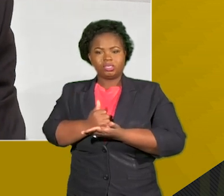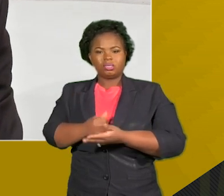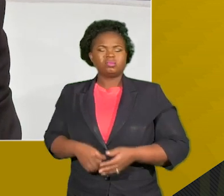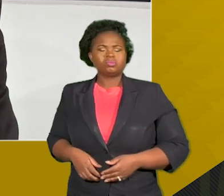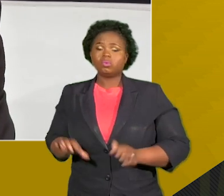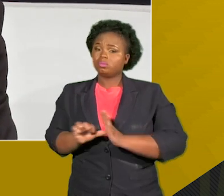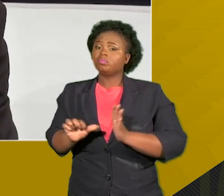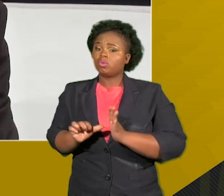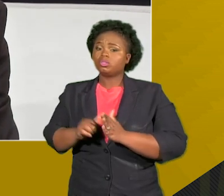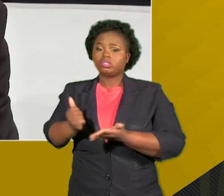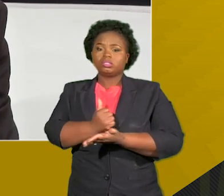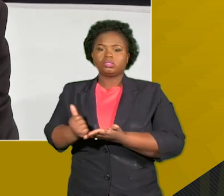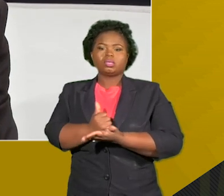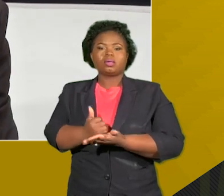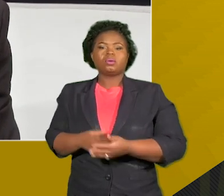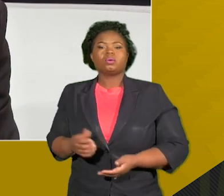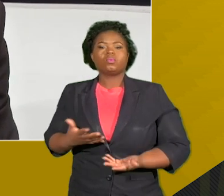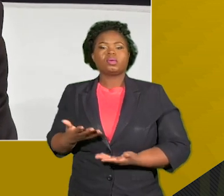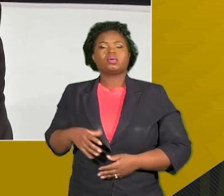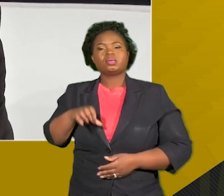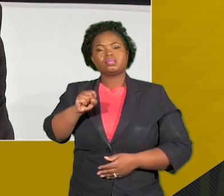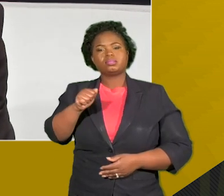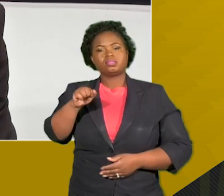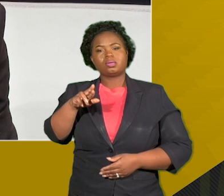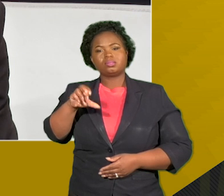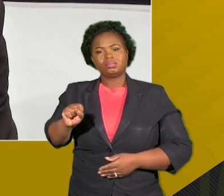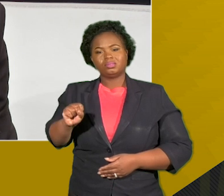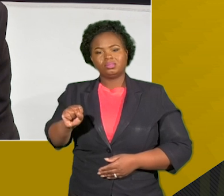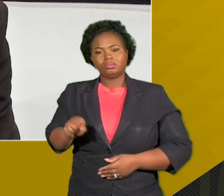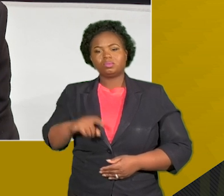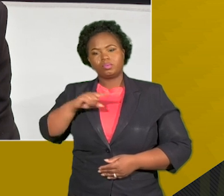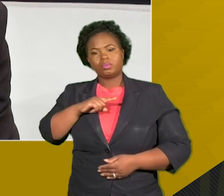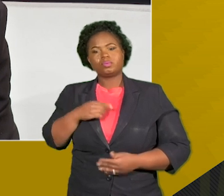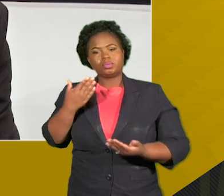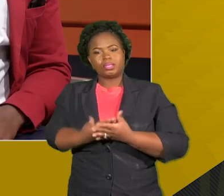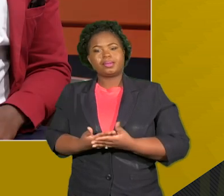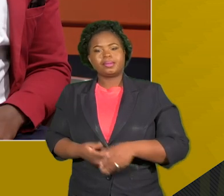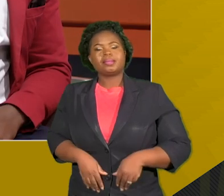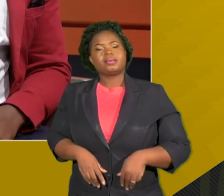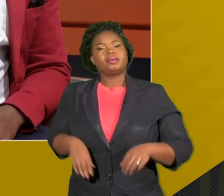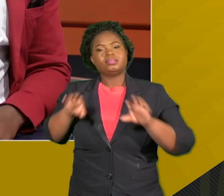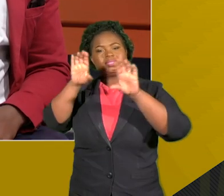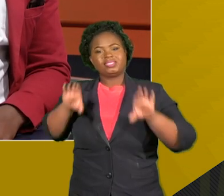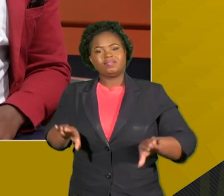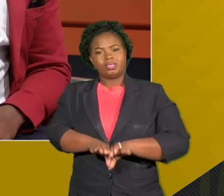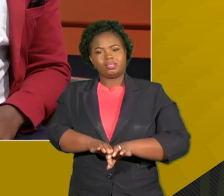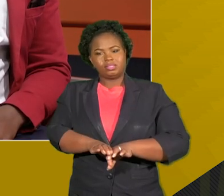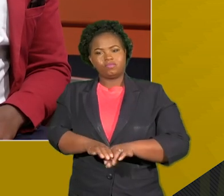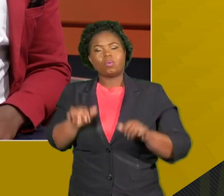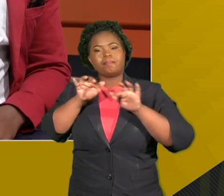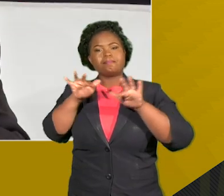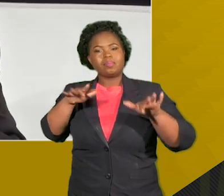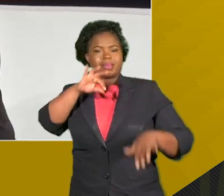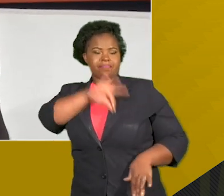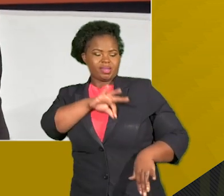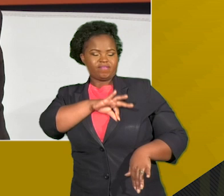is very important. Mm. You also need to register with SARS, where you get a public benefit organization certificate. Oh, okay. So